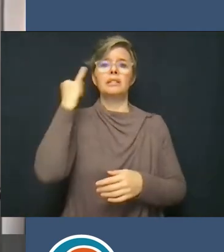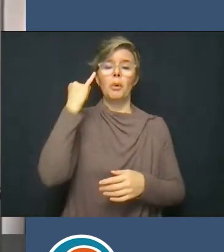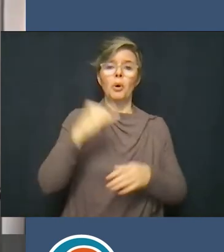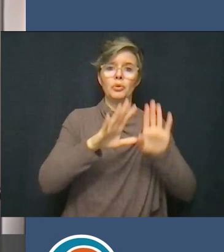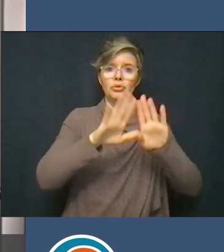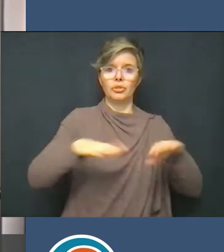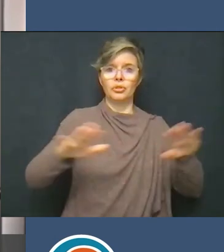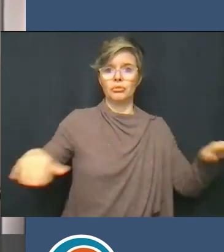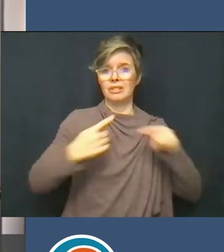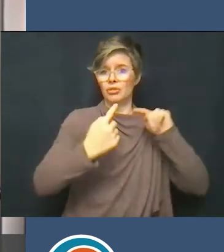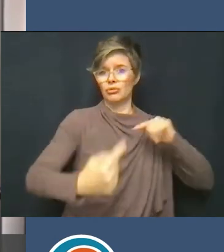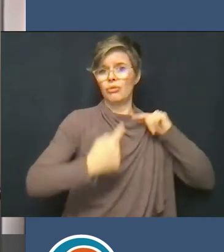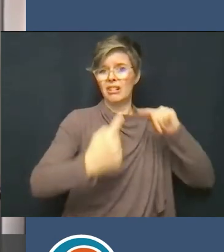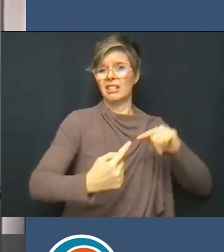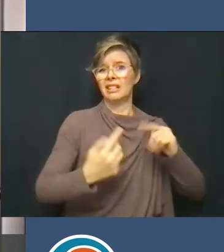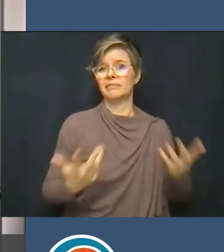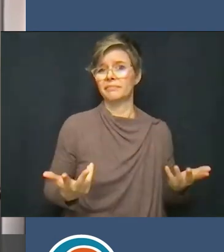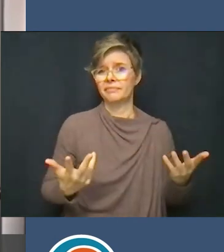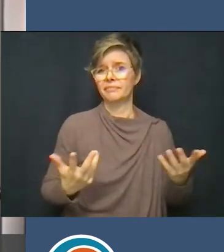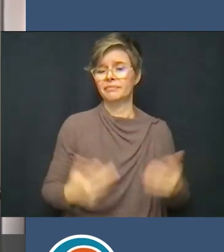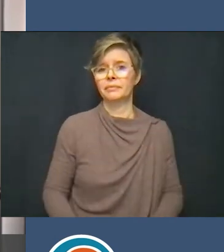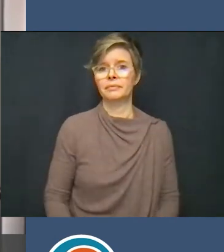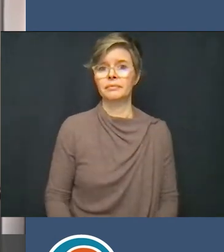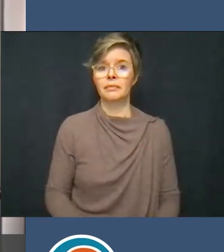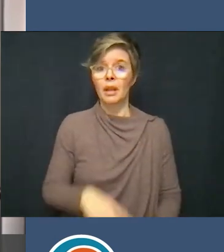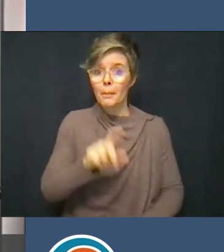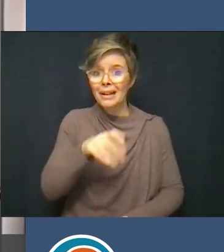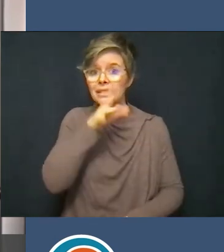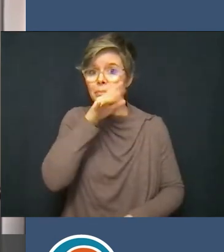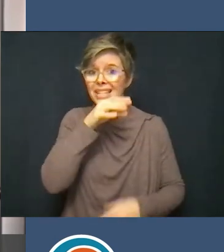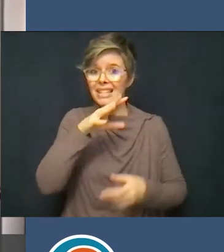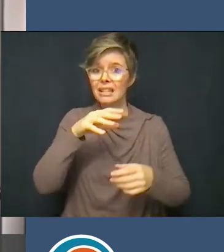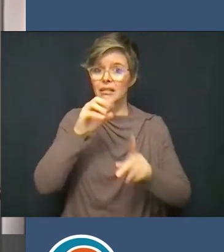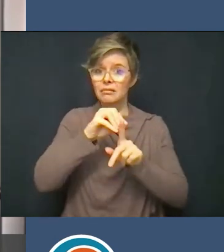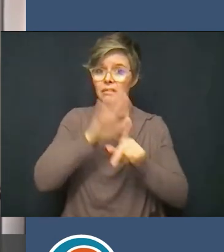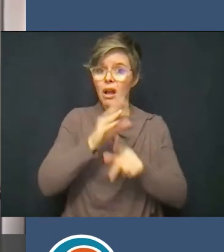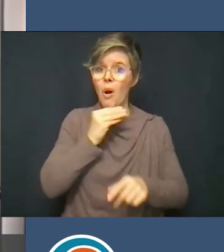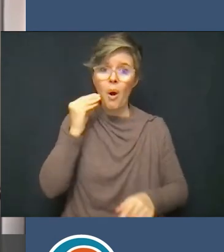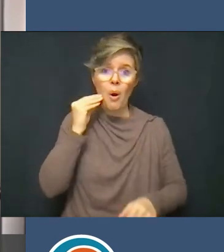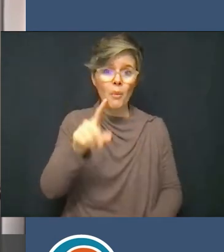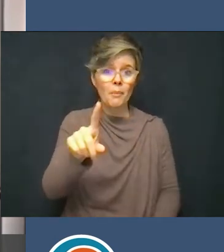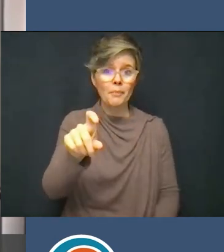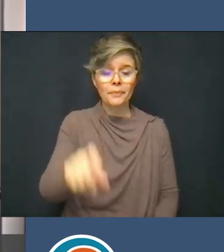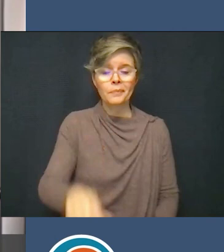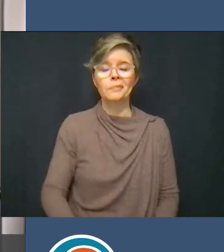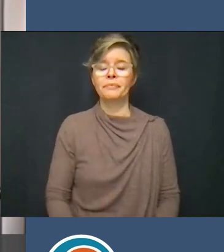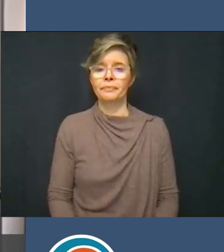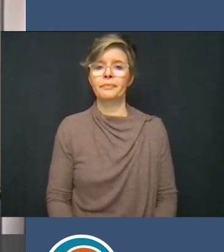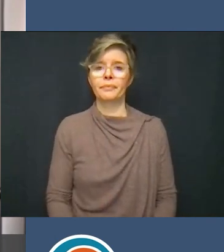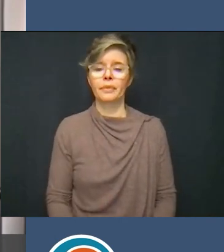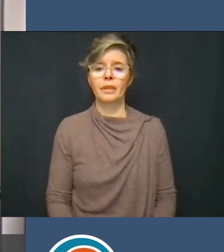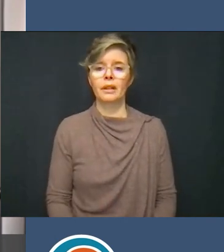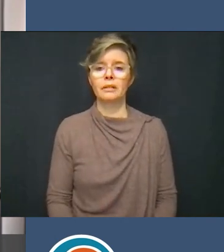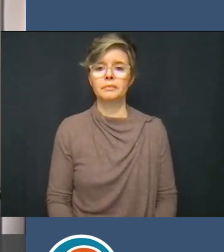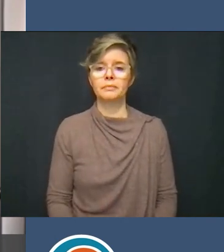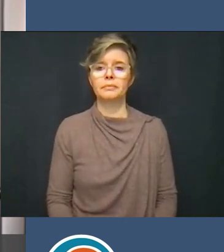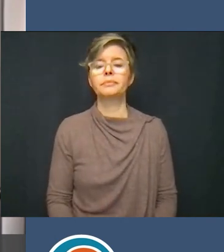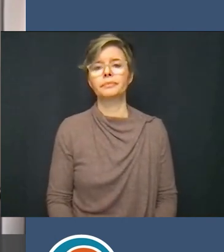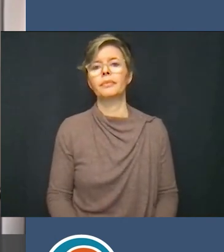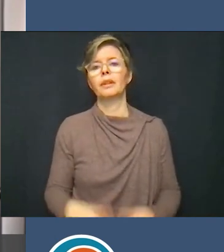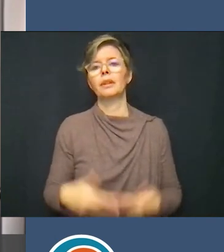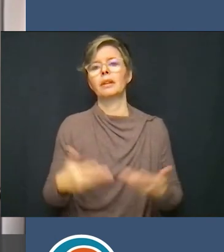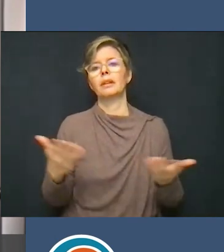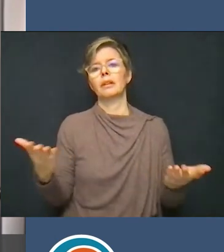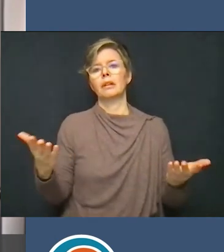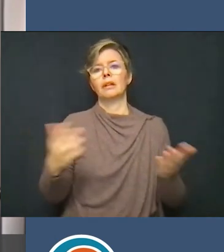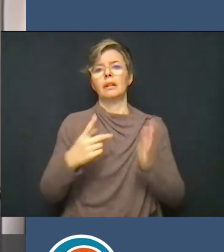good question. I don't know if part of where this question is coming from is there is this notion called like one